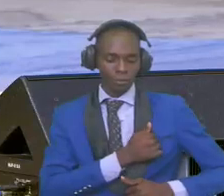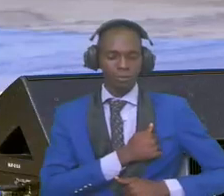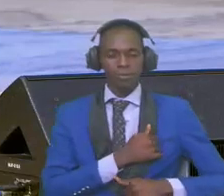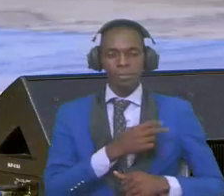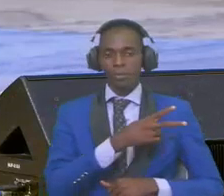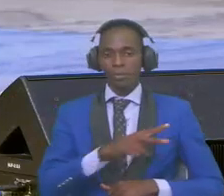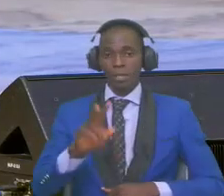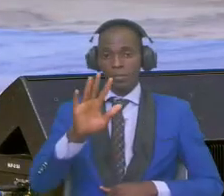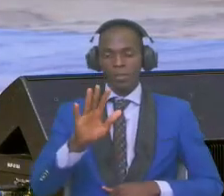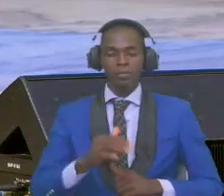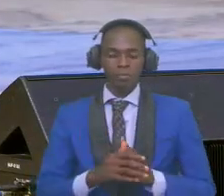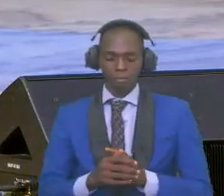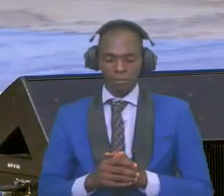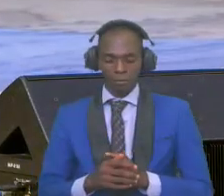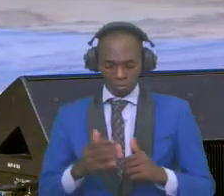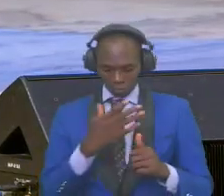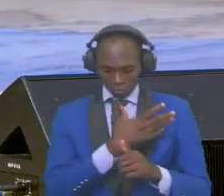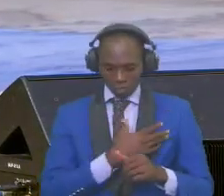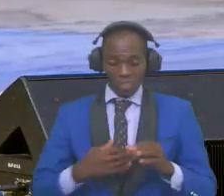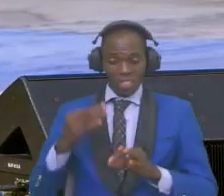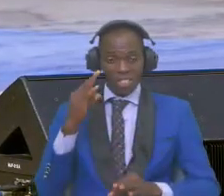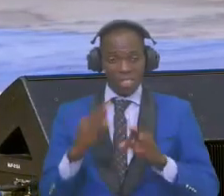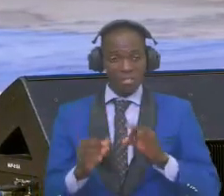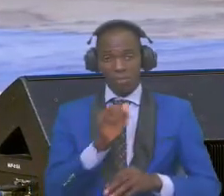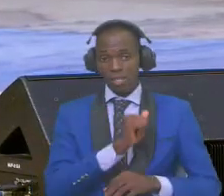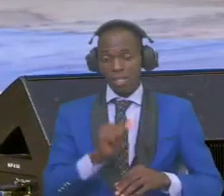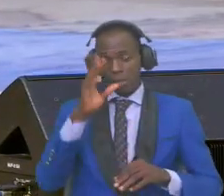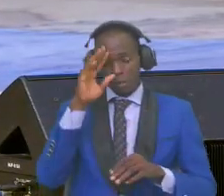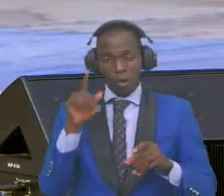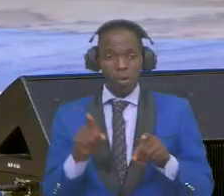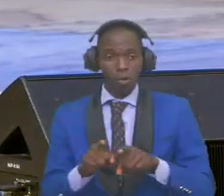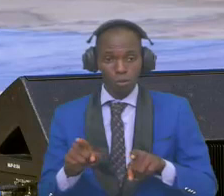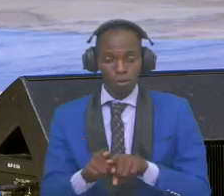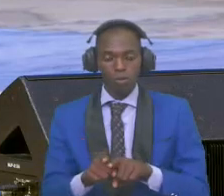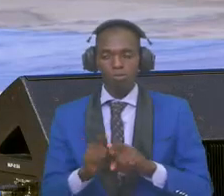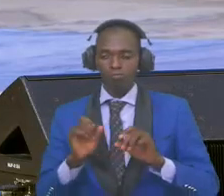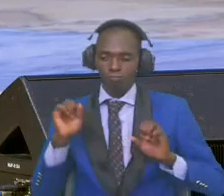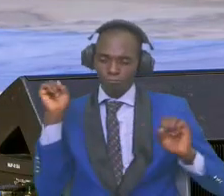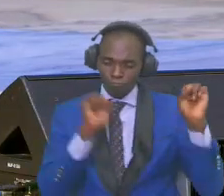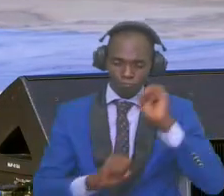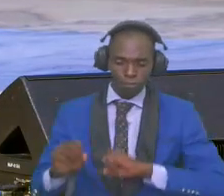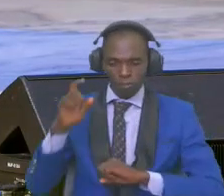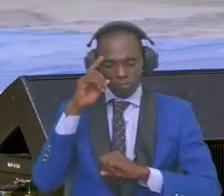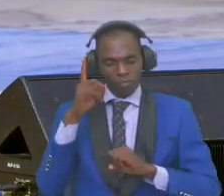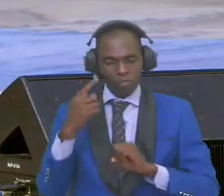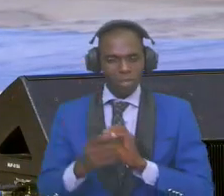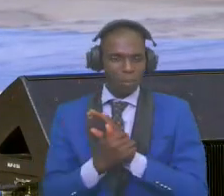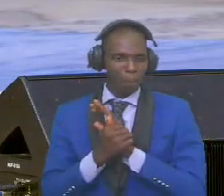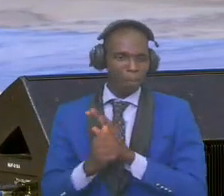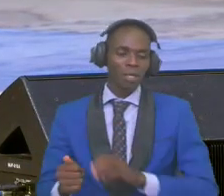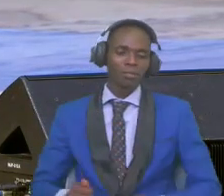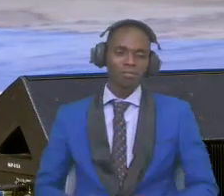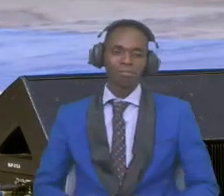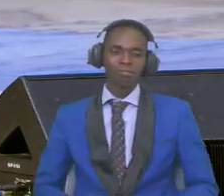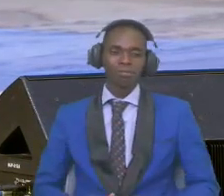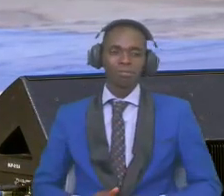5, it says, and if a man also strive for the masteries. You know, that's the problem